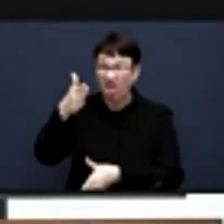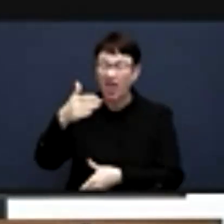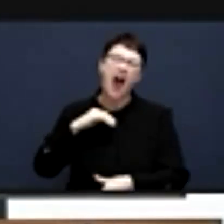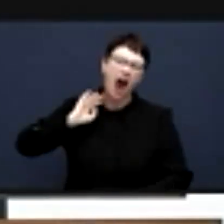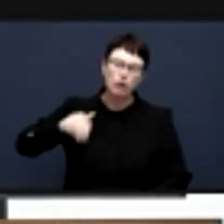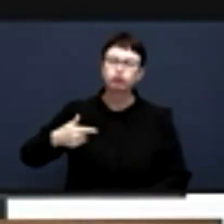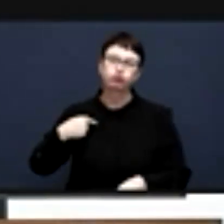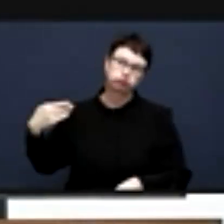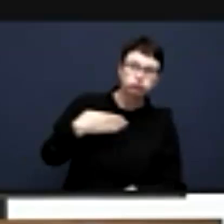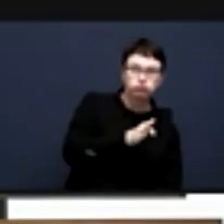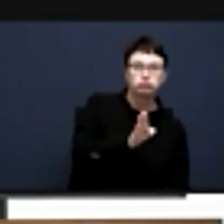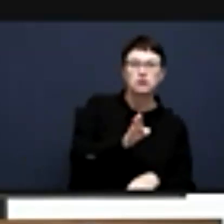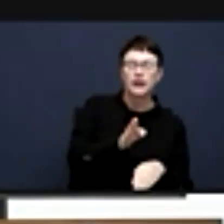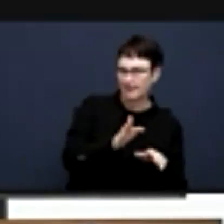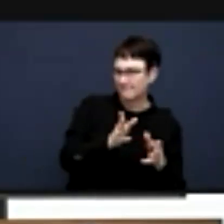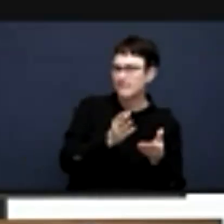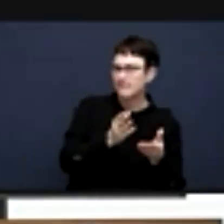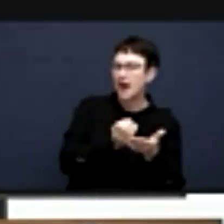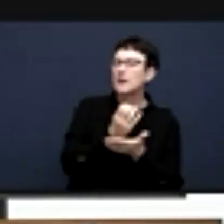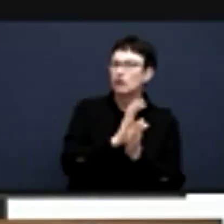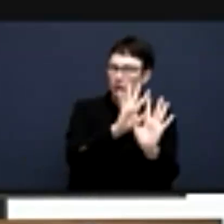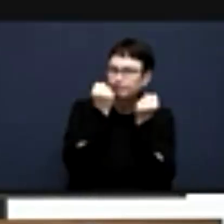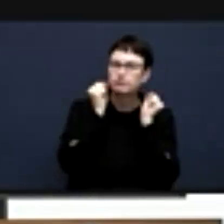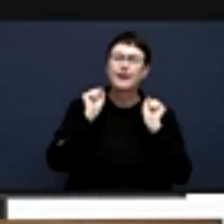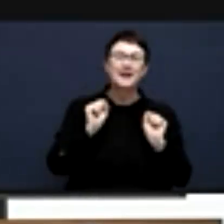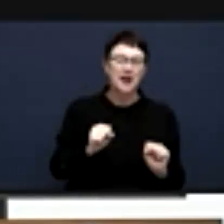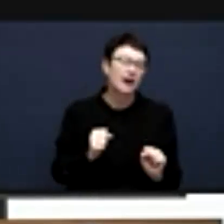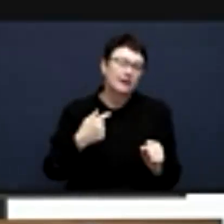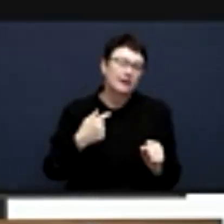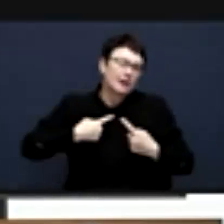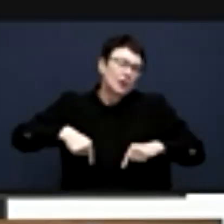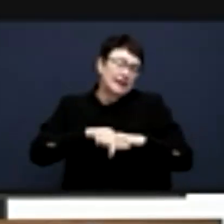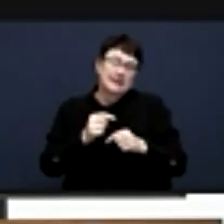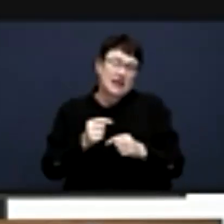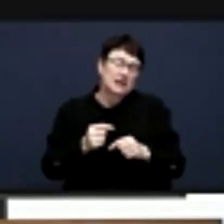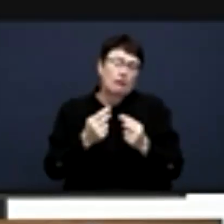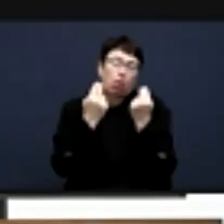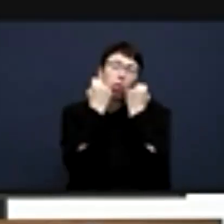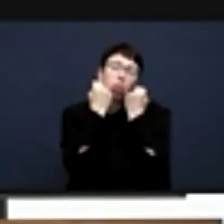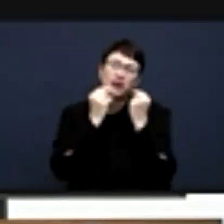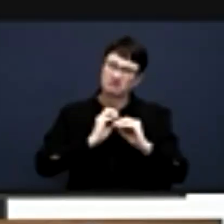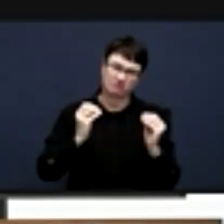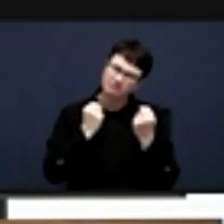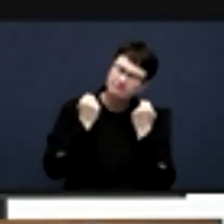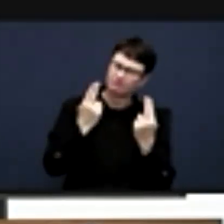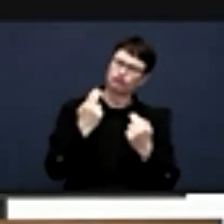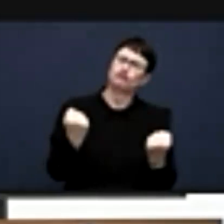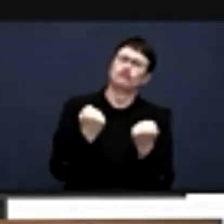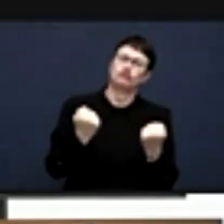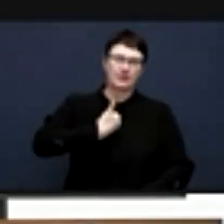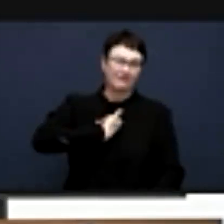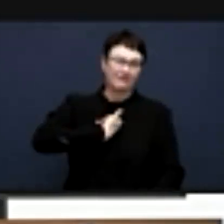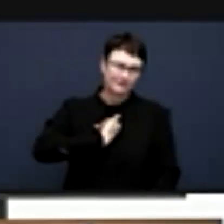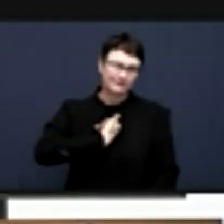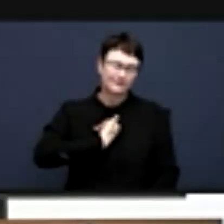get the information that we need. So we need to address these points jointly. And a way to